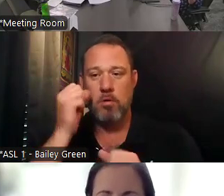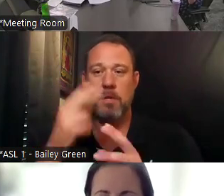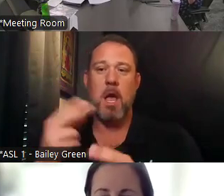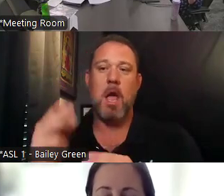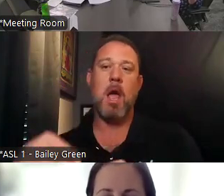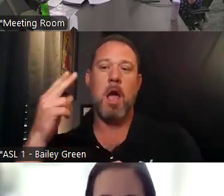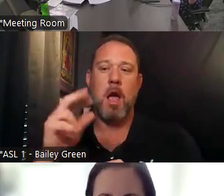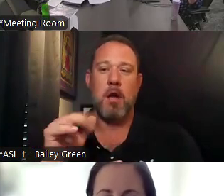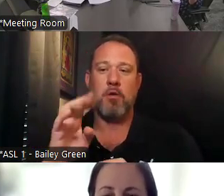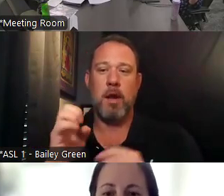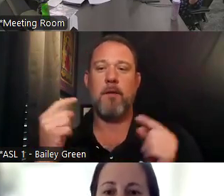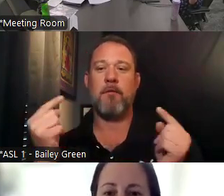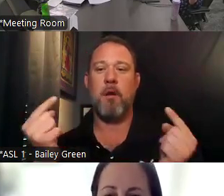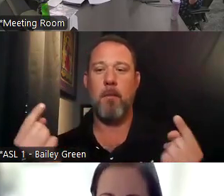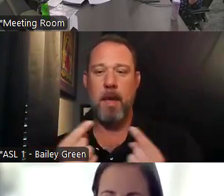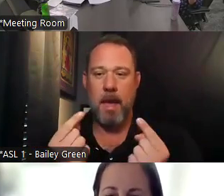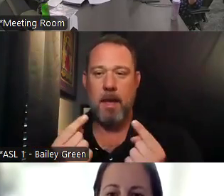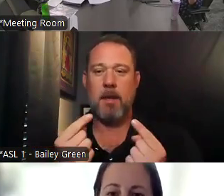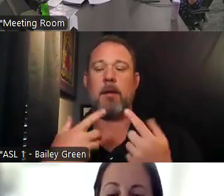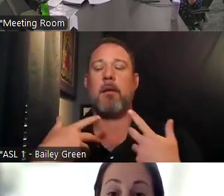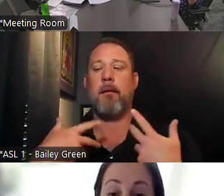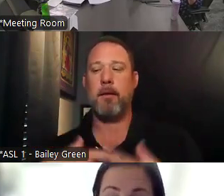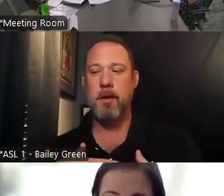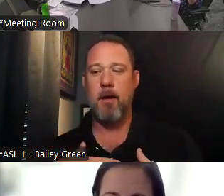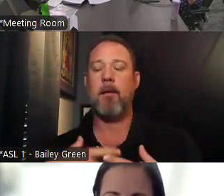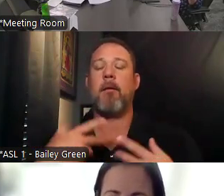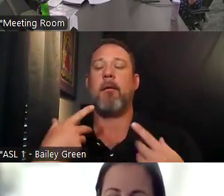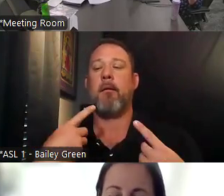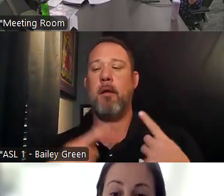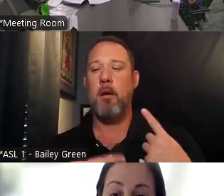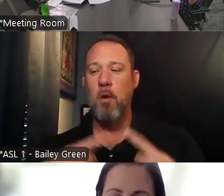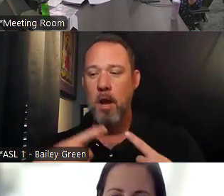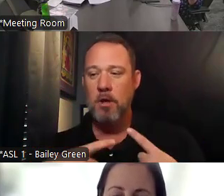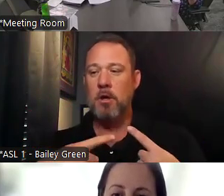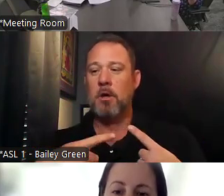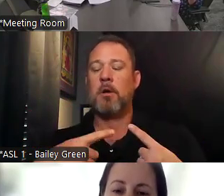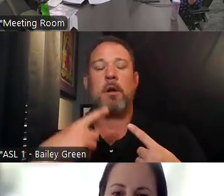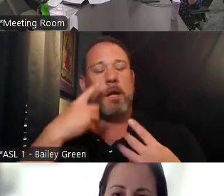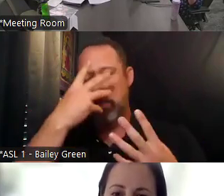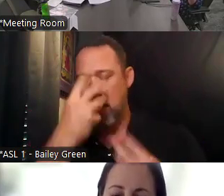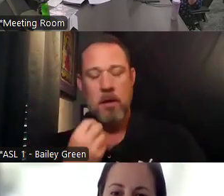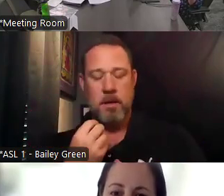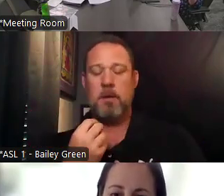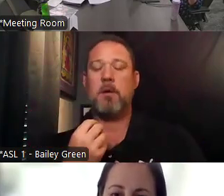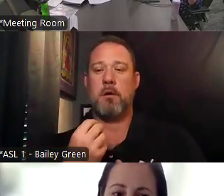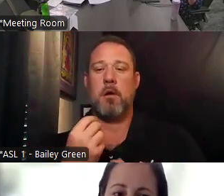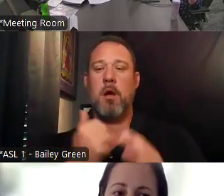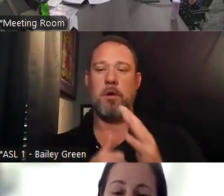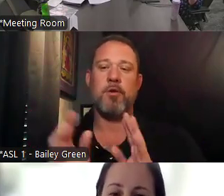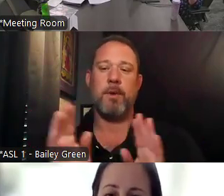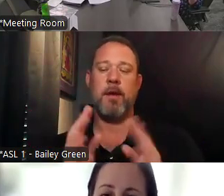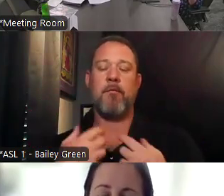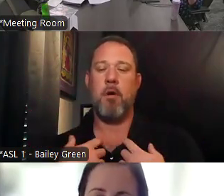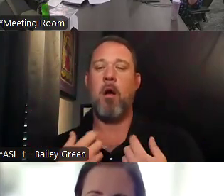higher rates of pain, anxiety, depression, insomnia, all these things that would fall under behavioral health.